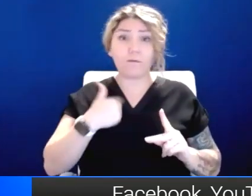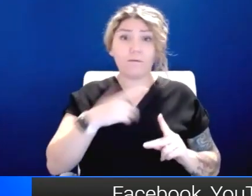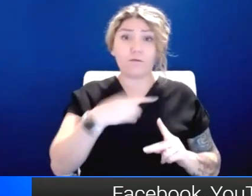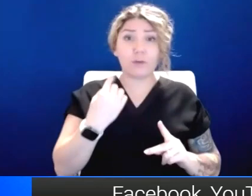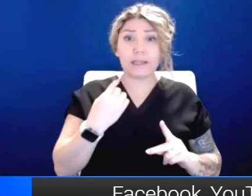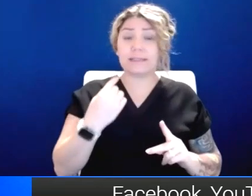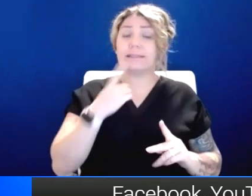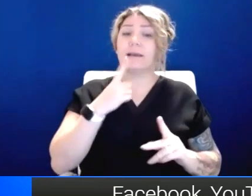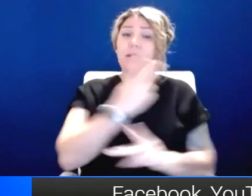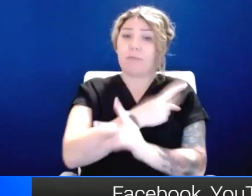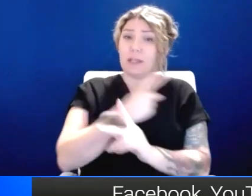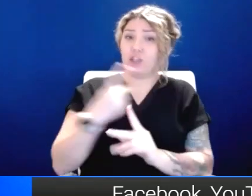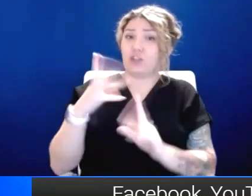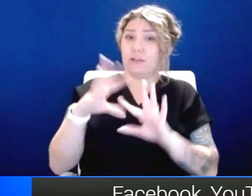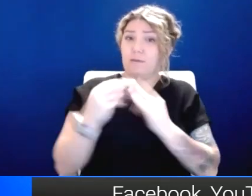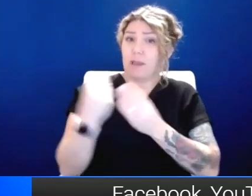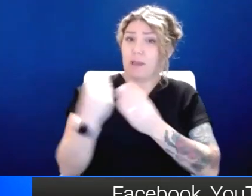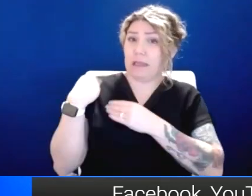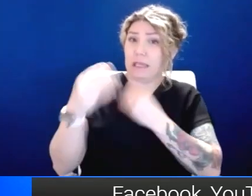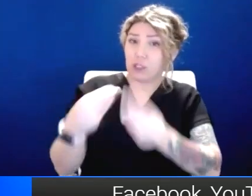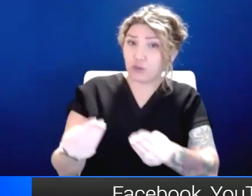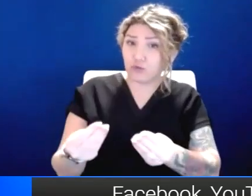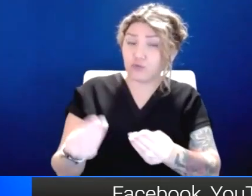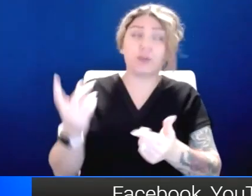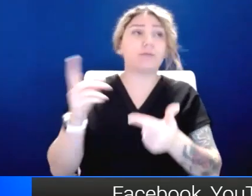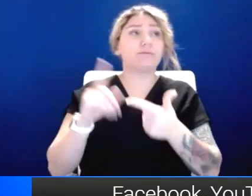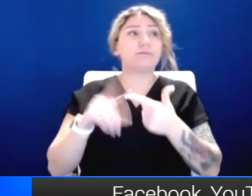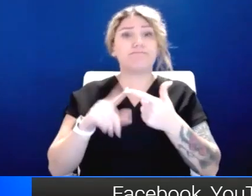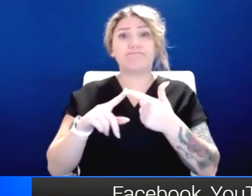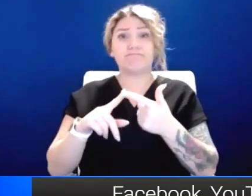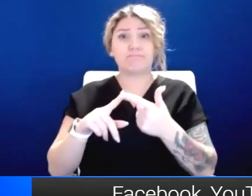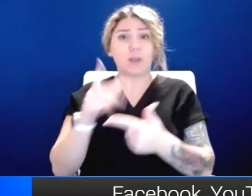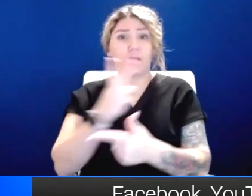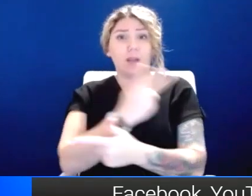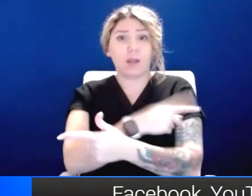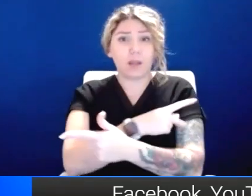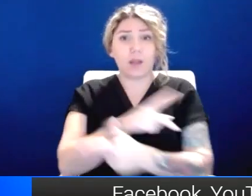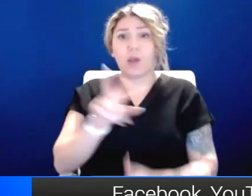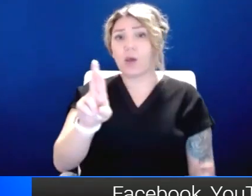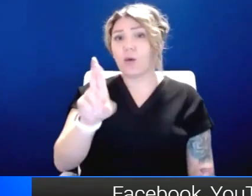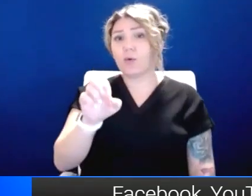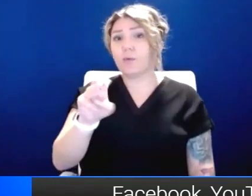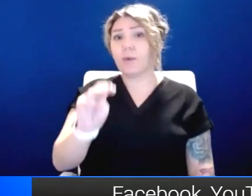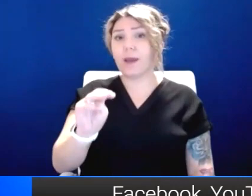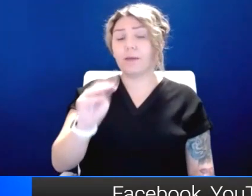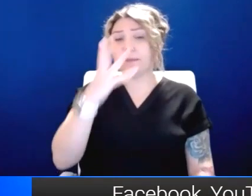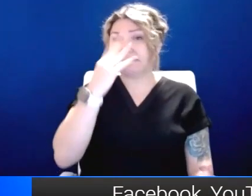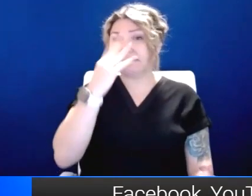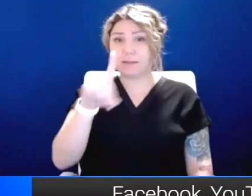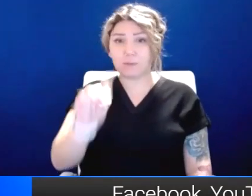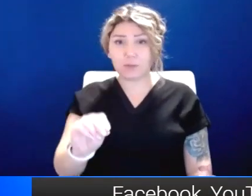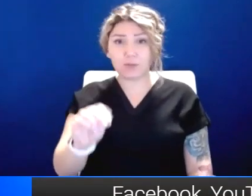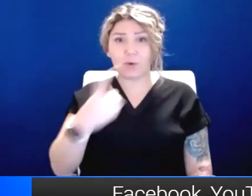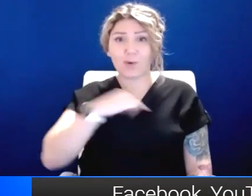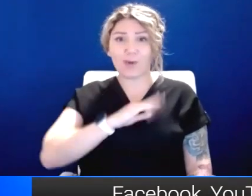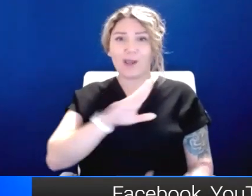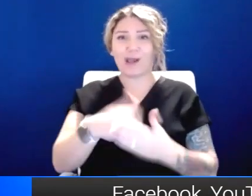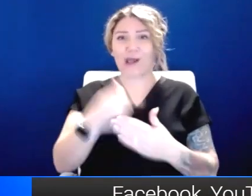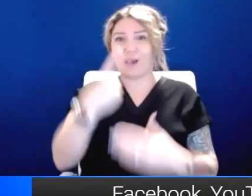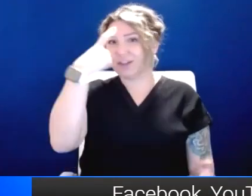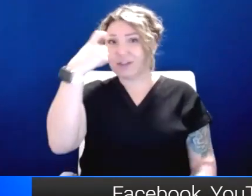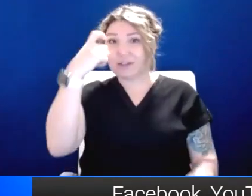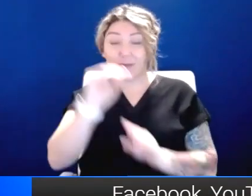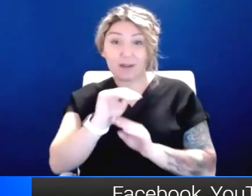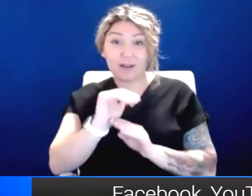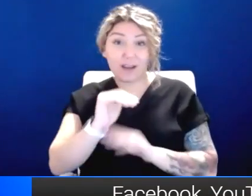of Parkinson's, patients who have REM sleep disorder. What is REM sleep disorder? We all dream at night.